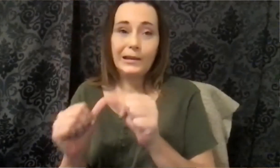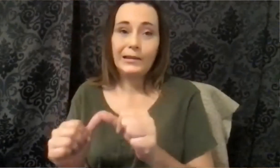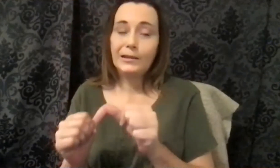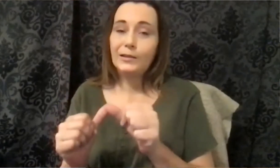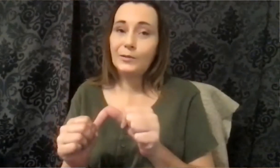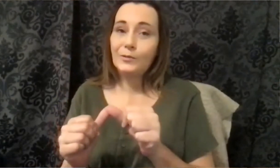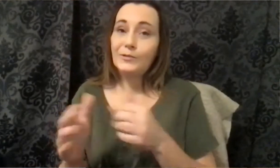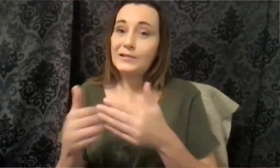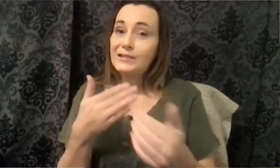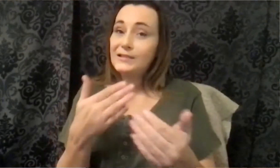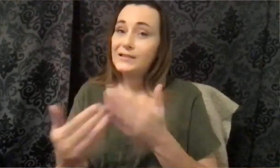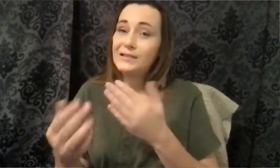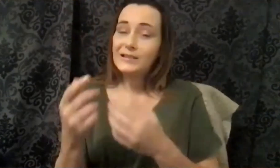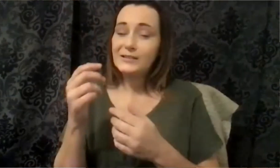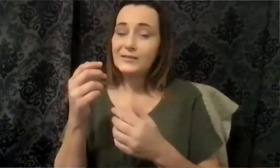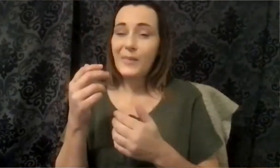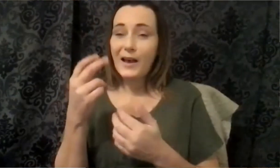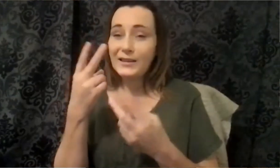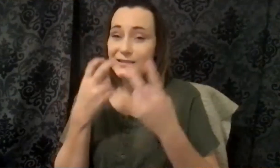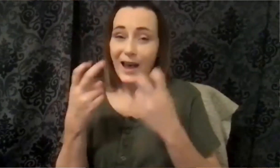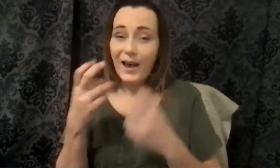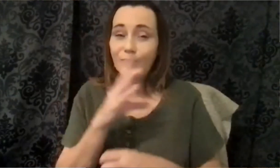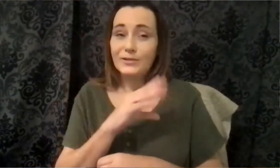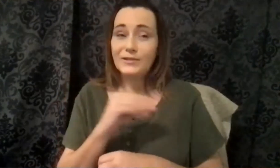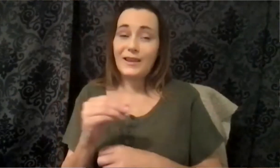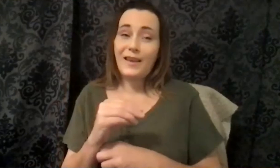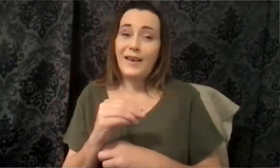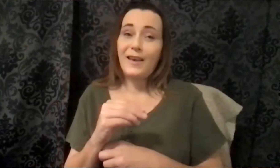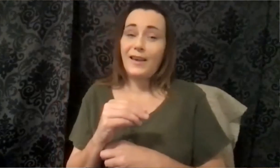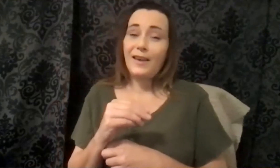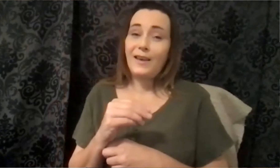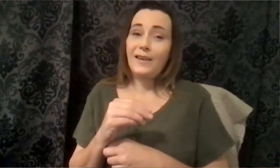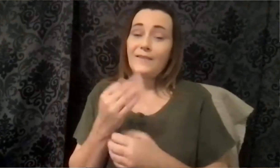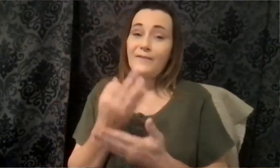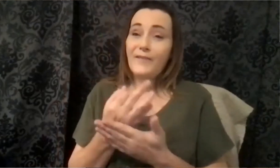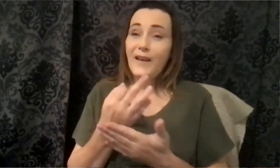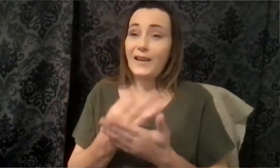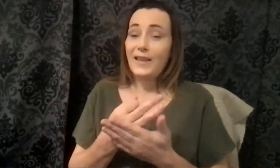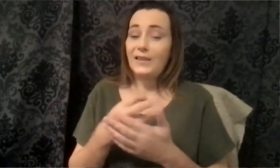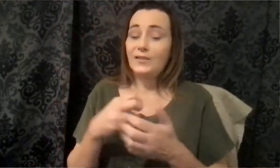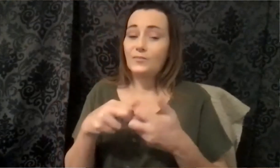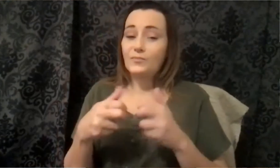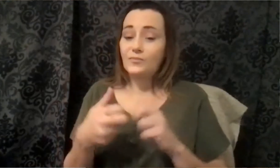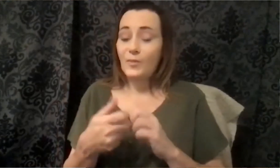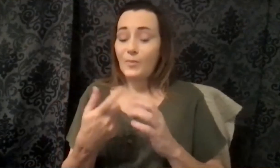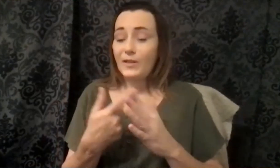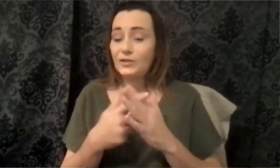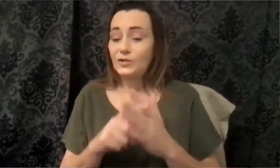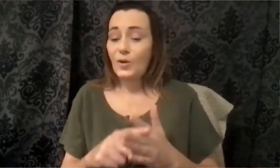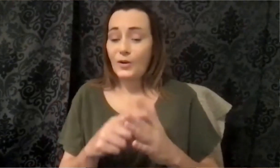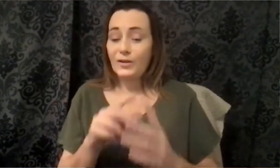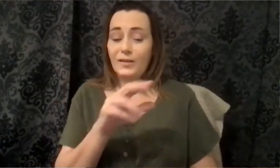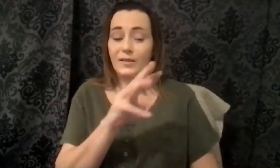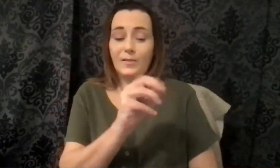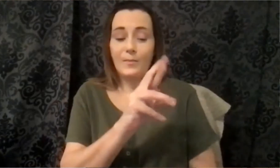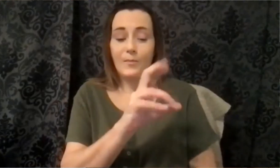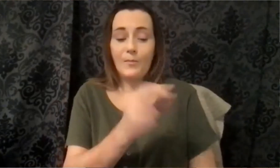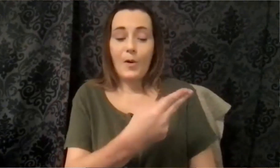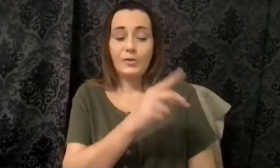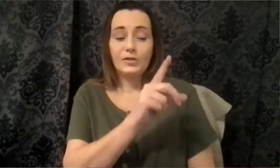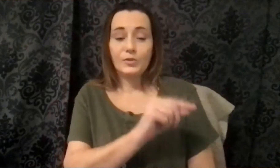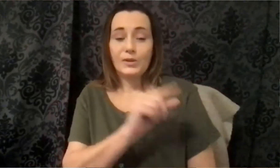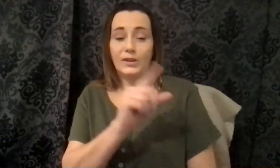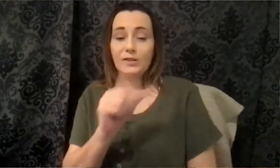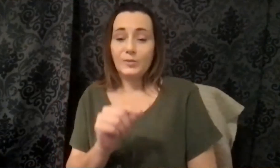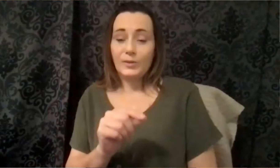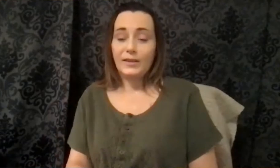subsequent financial crisis that began in March 2020. The final in-person meeting of the work group